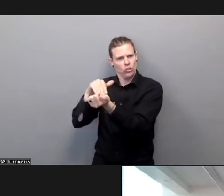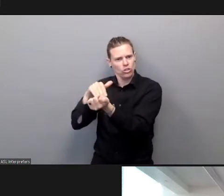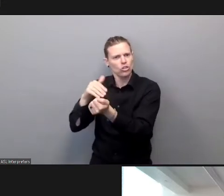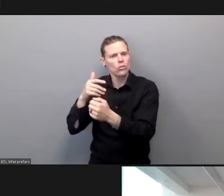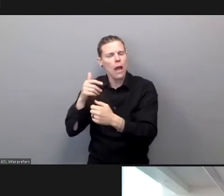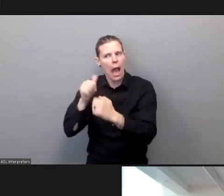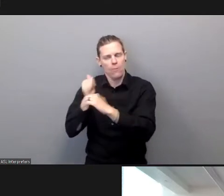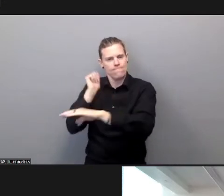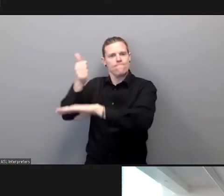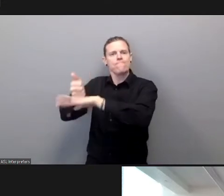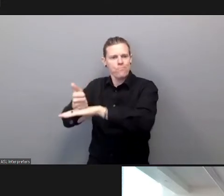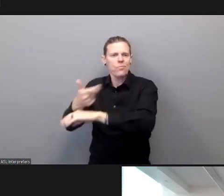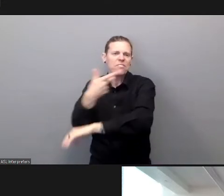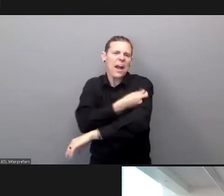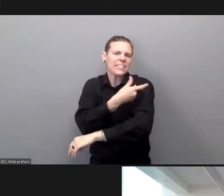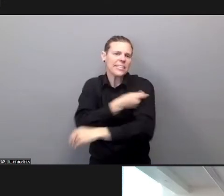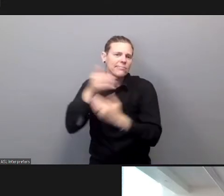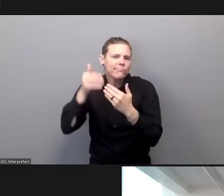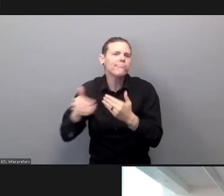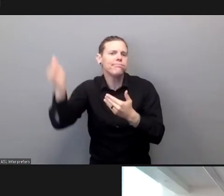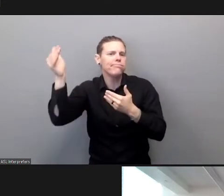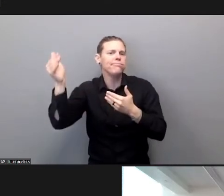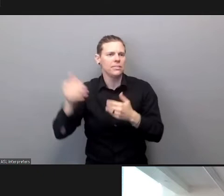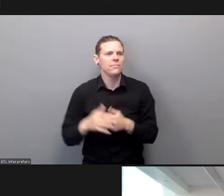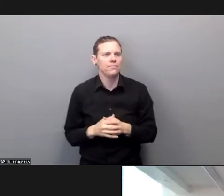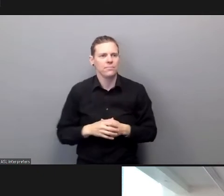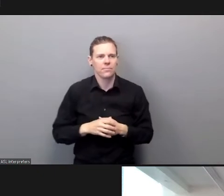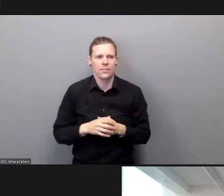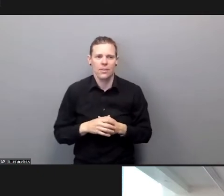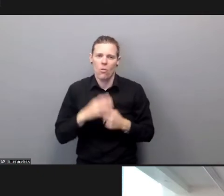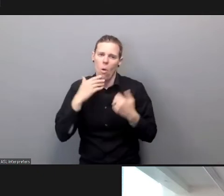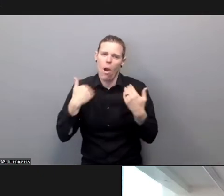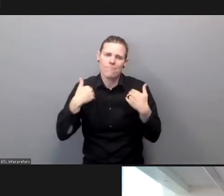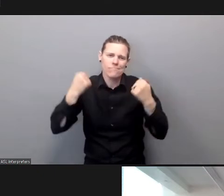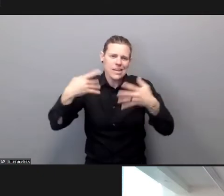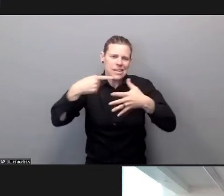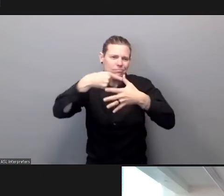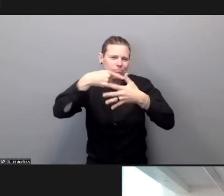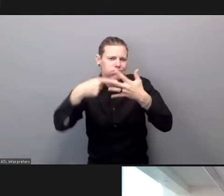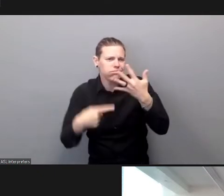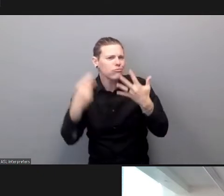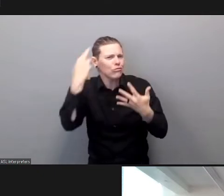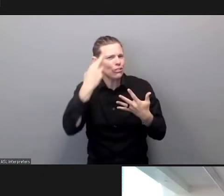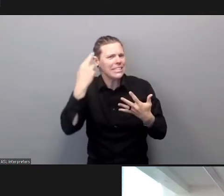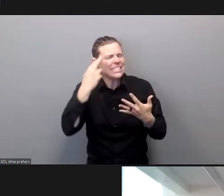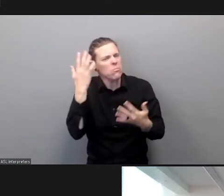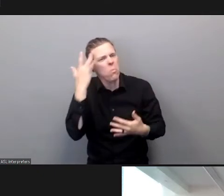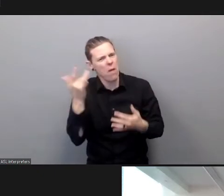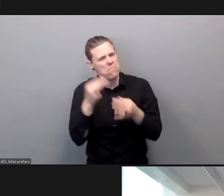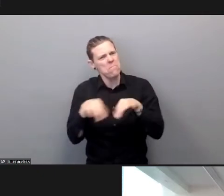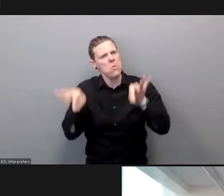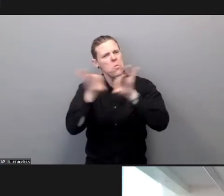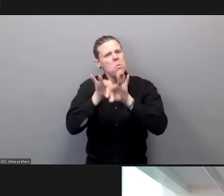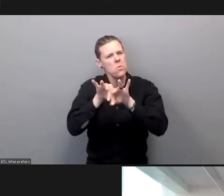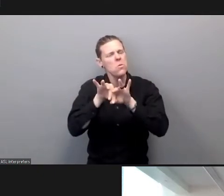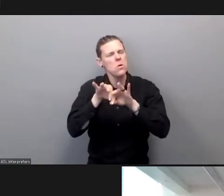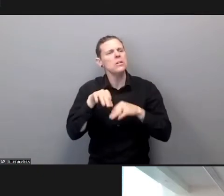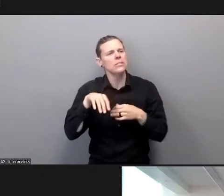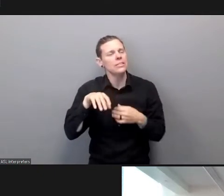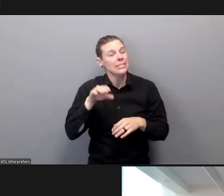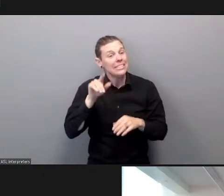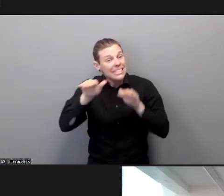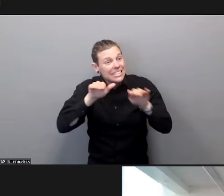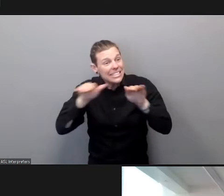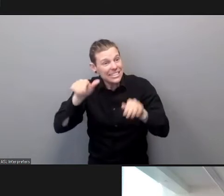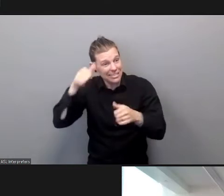different factors here. I don't want to go into all of them, but another thing to remember too is when Pfizer first came out, it came in this box of